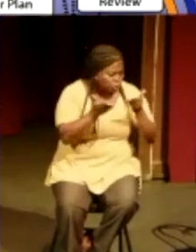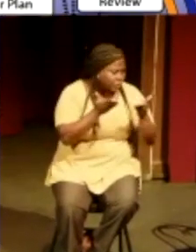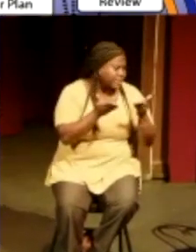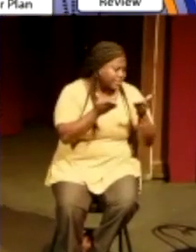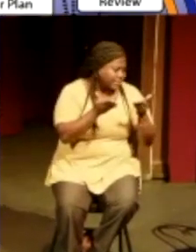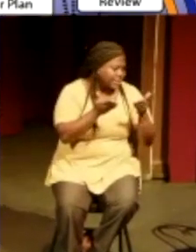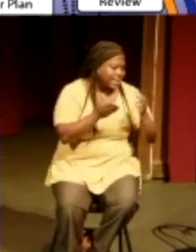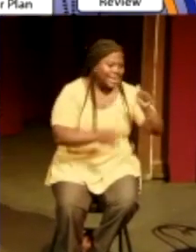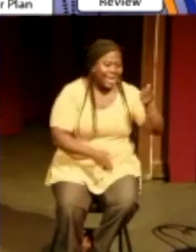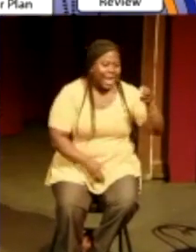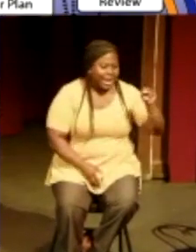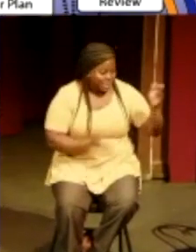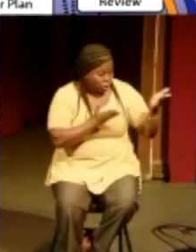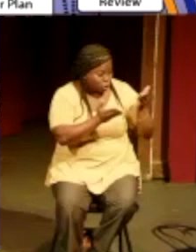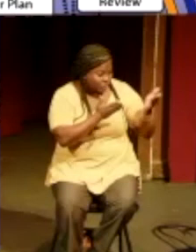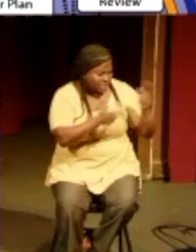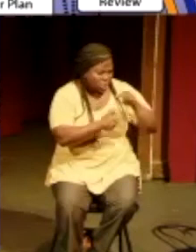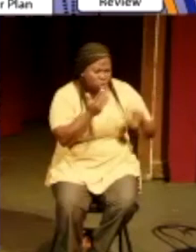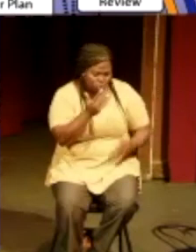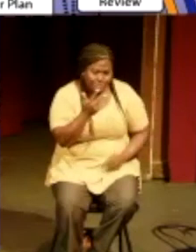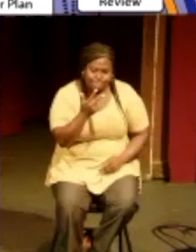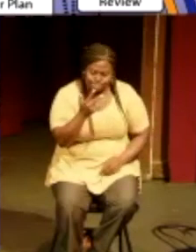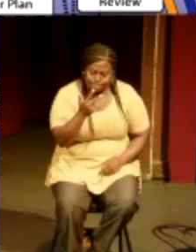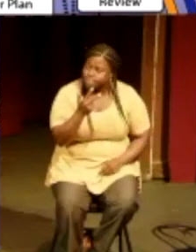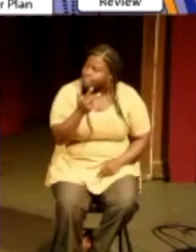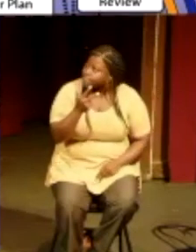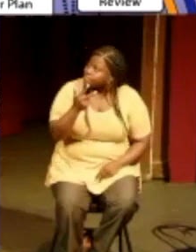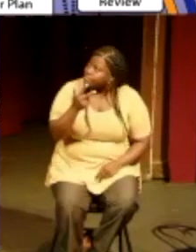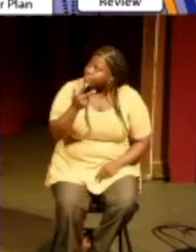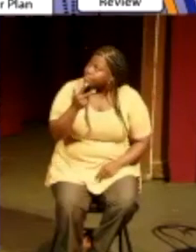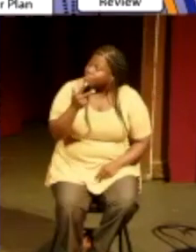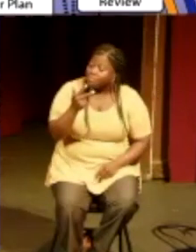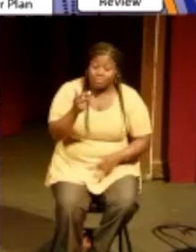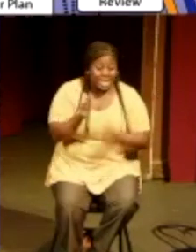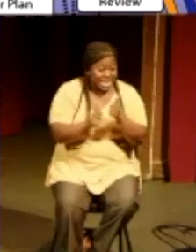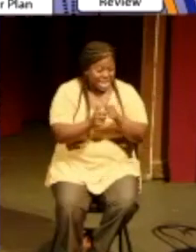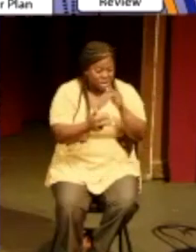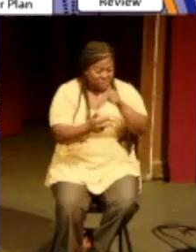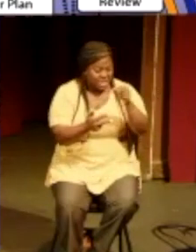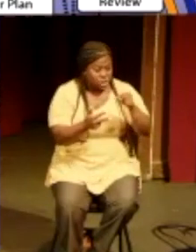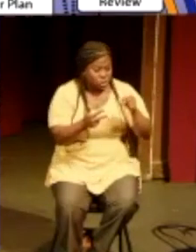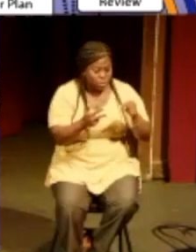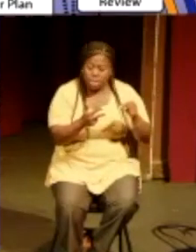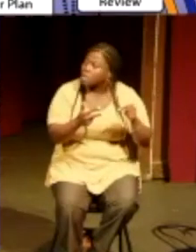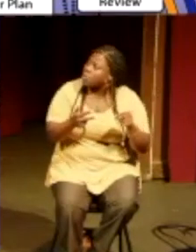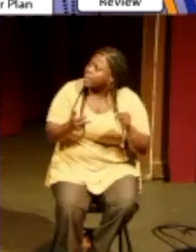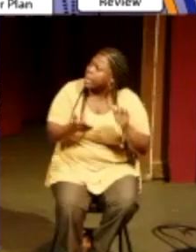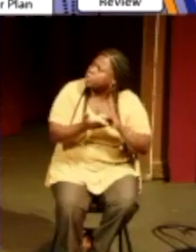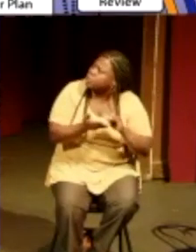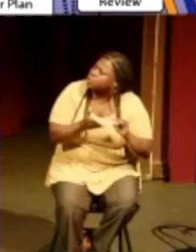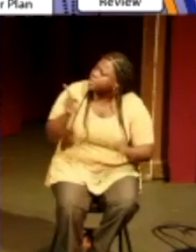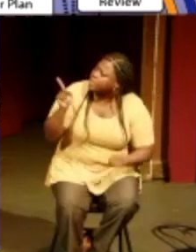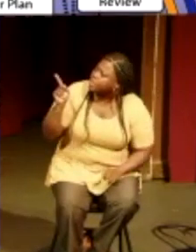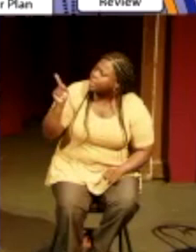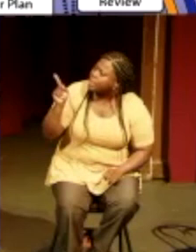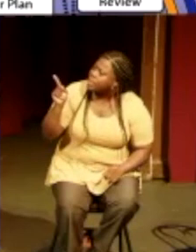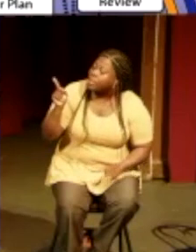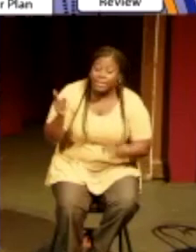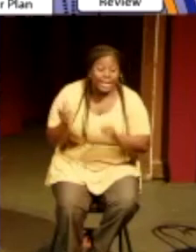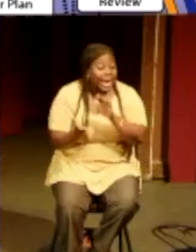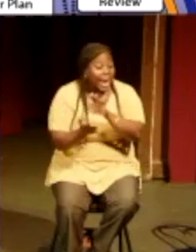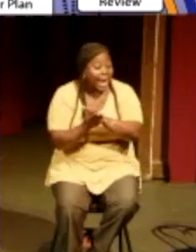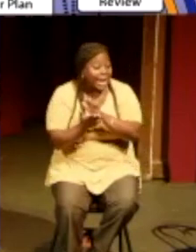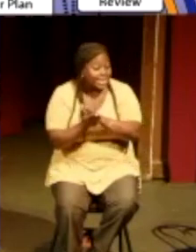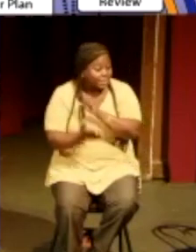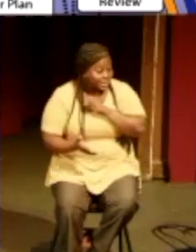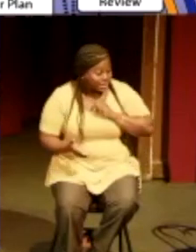and administrative services. And they all, each of the three have their own, that's District Governance Senate. Academic Senate is a full-time